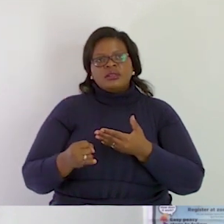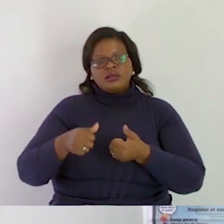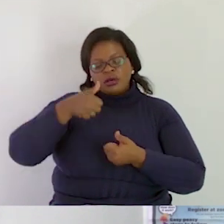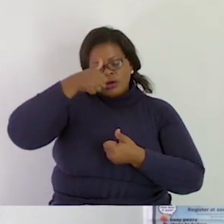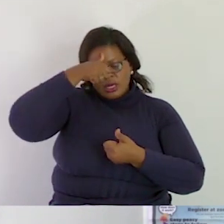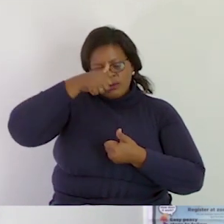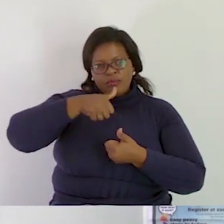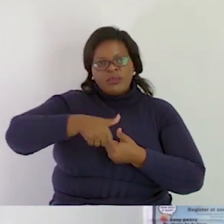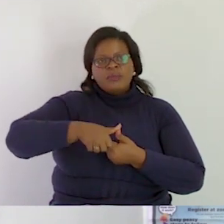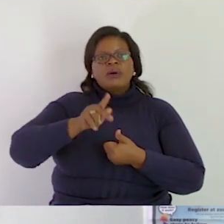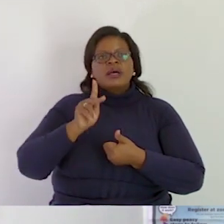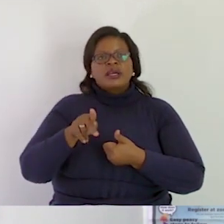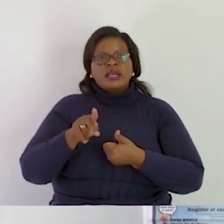remember